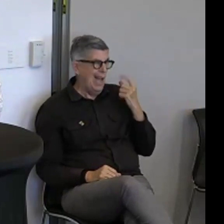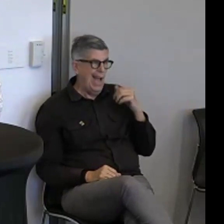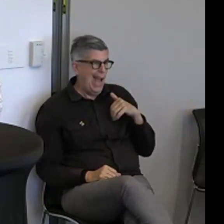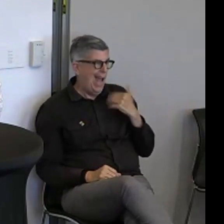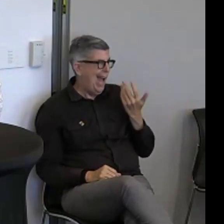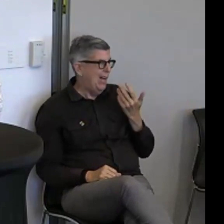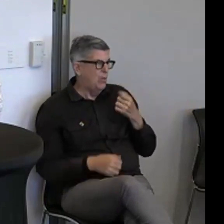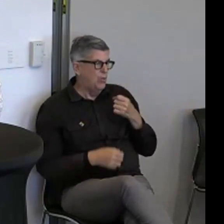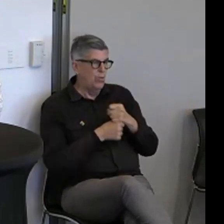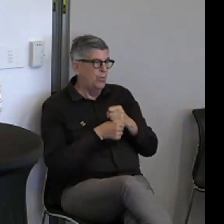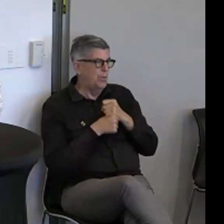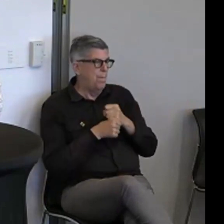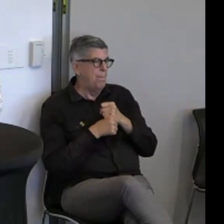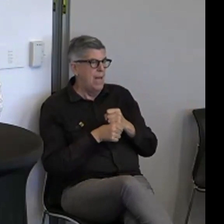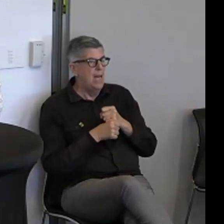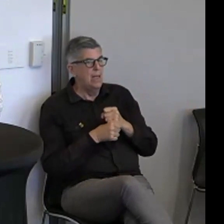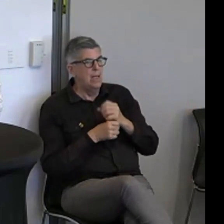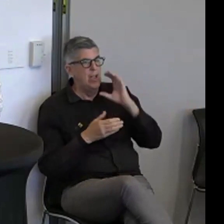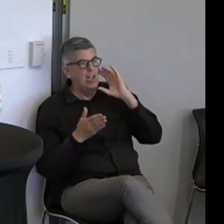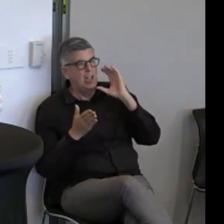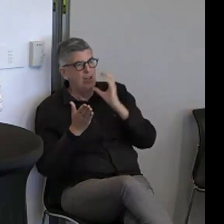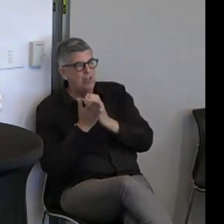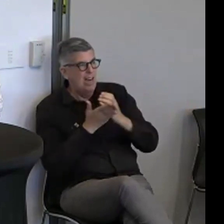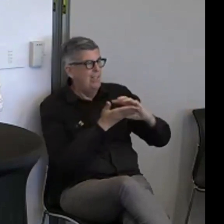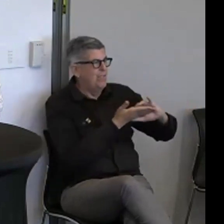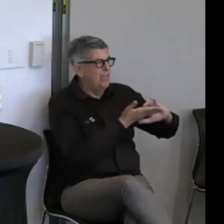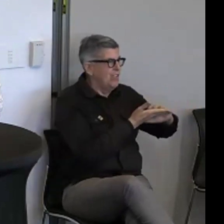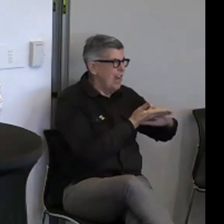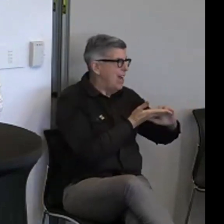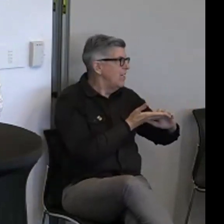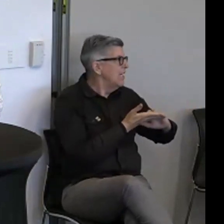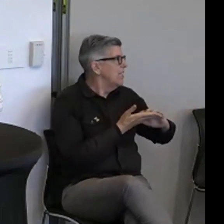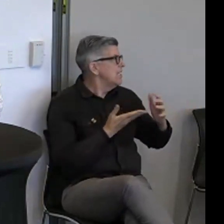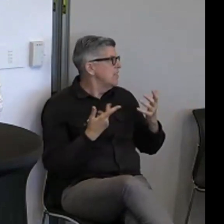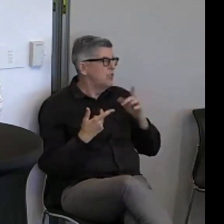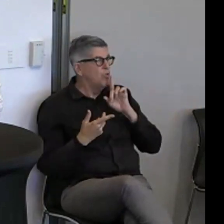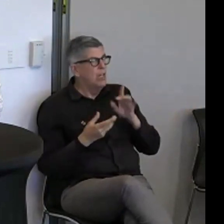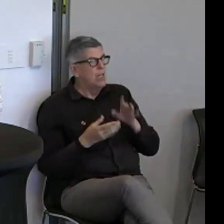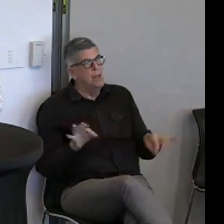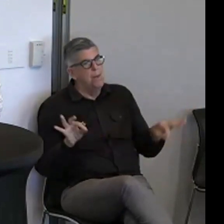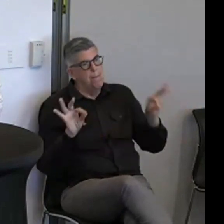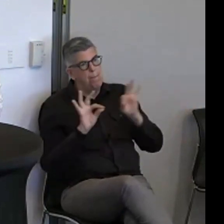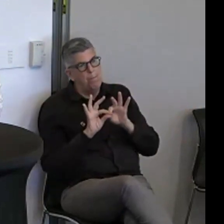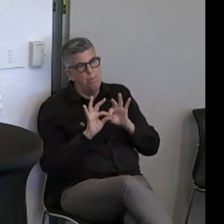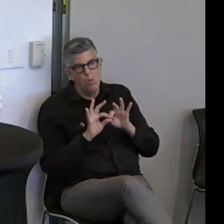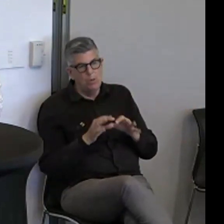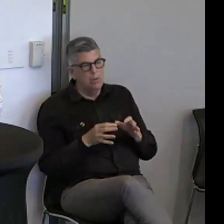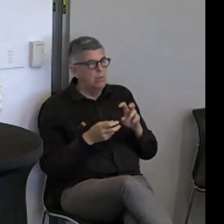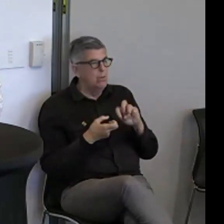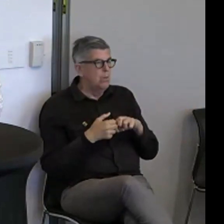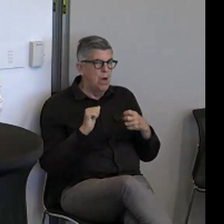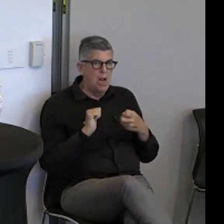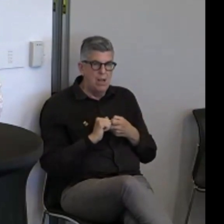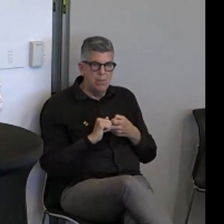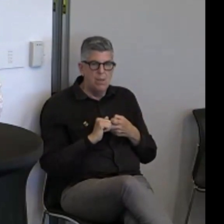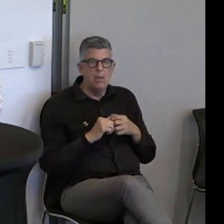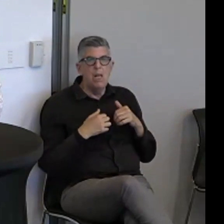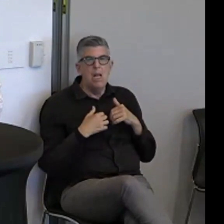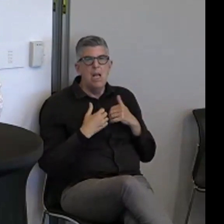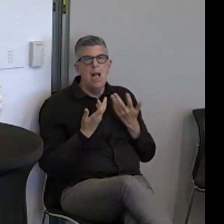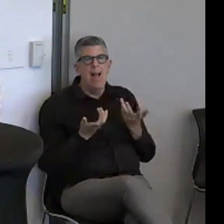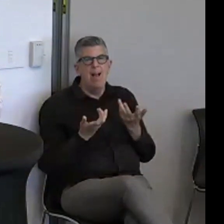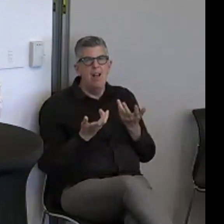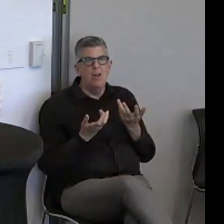tactile graphics. So I feel that's like a real significant problem. And then to address it, you know,